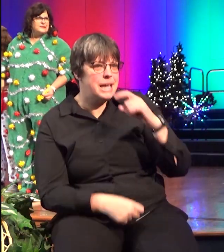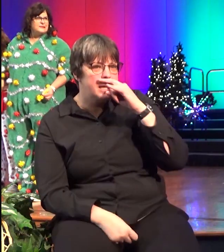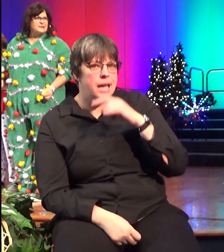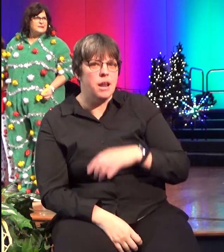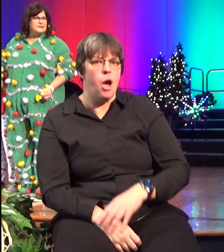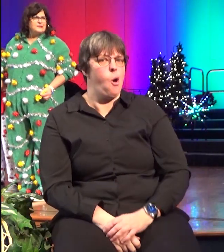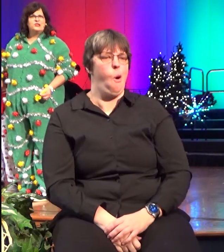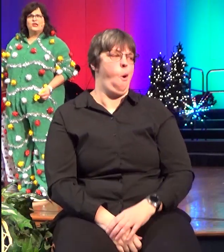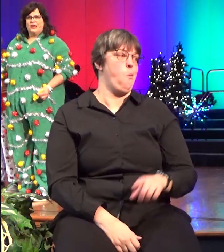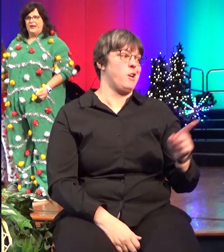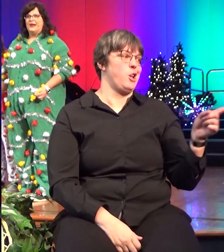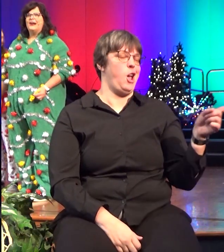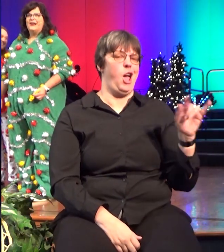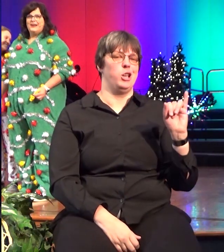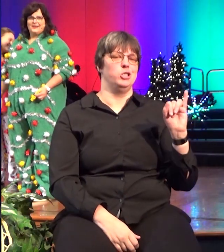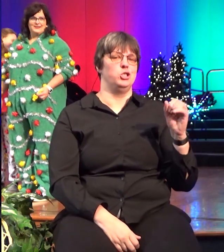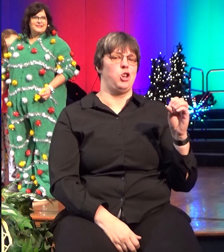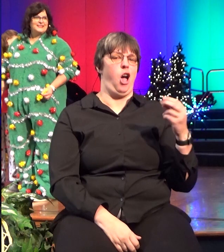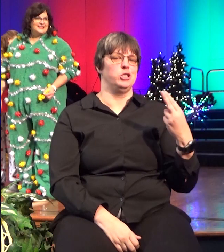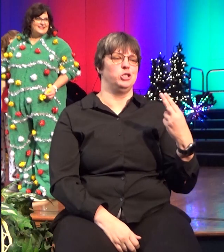Reverend Josh.